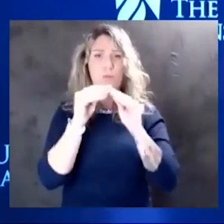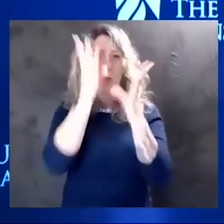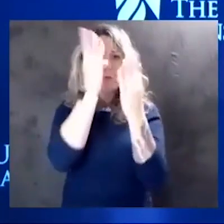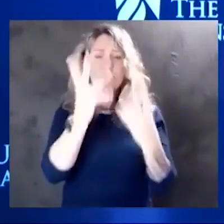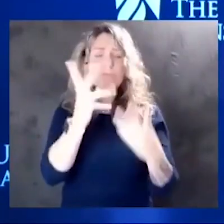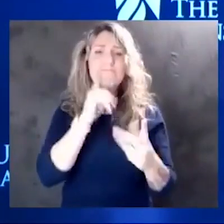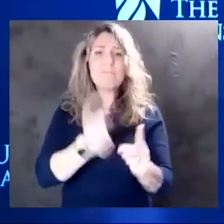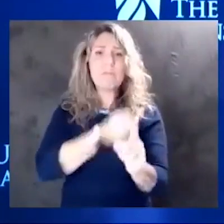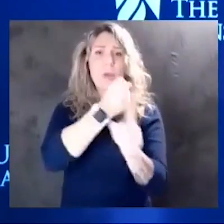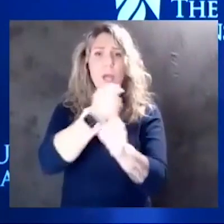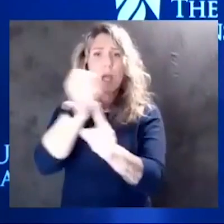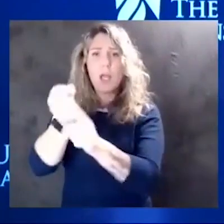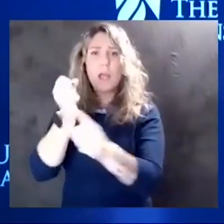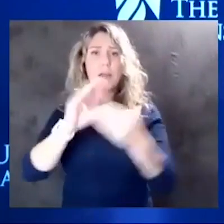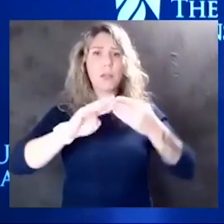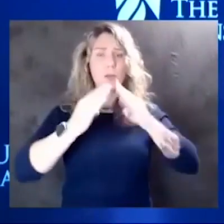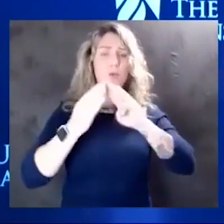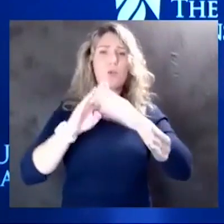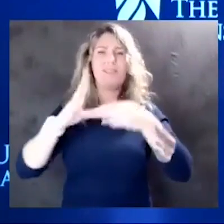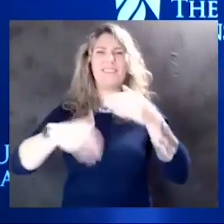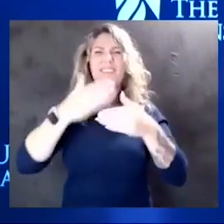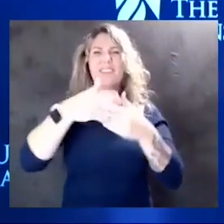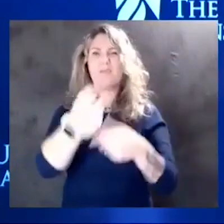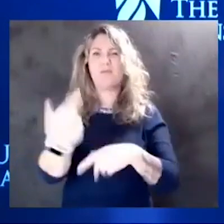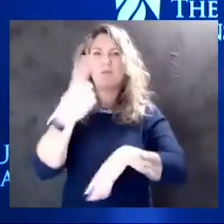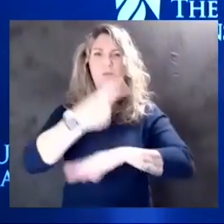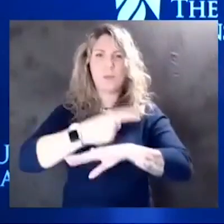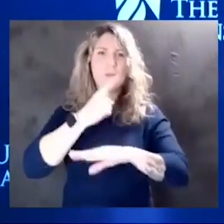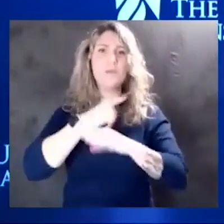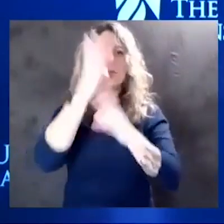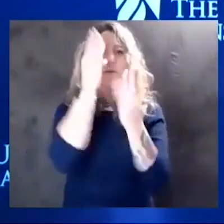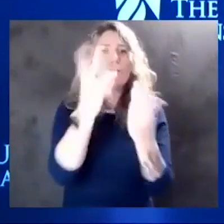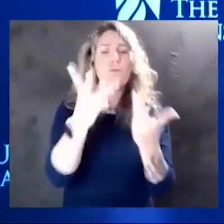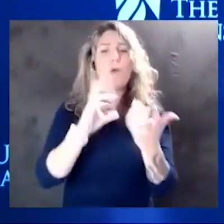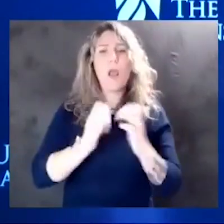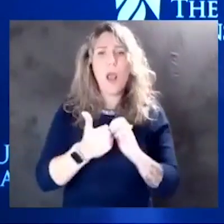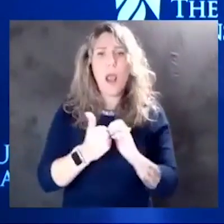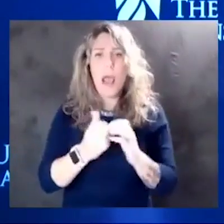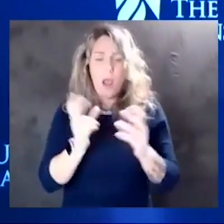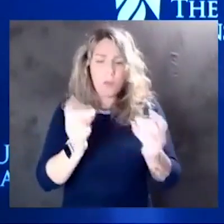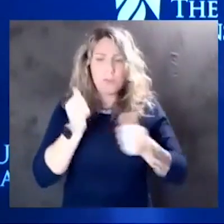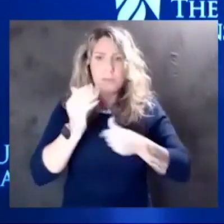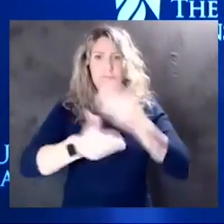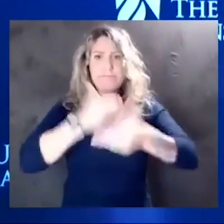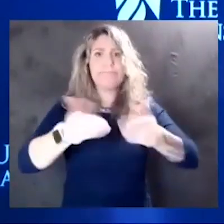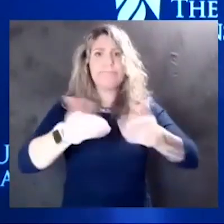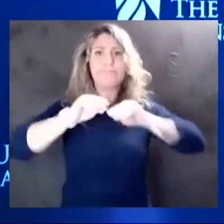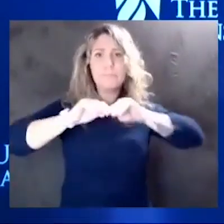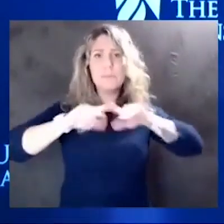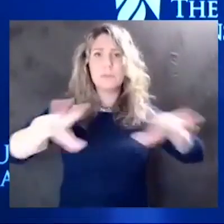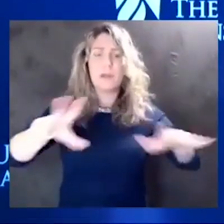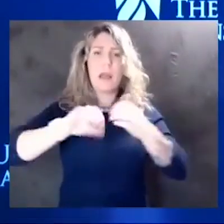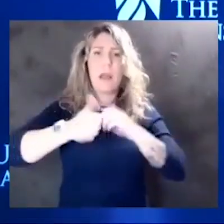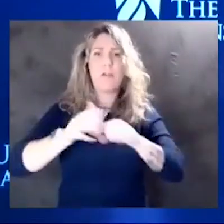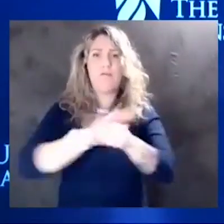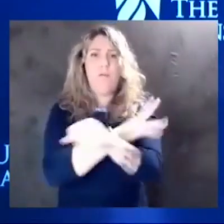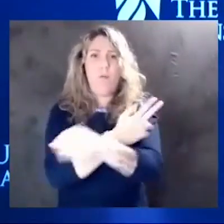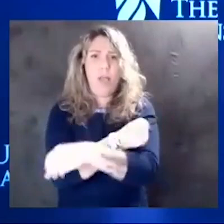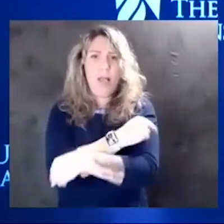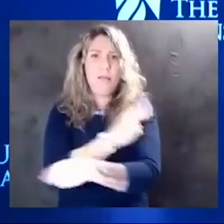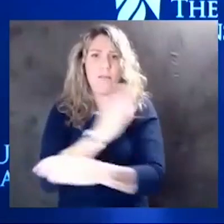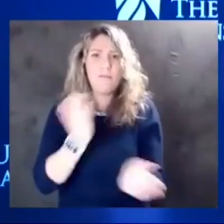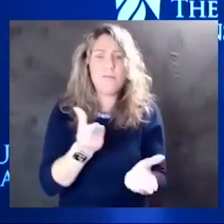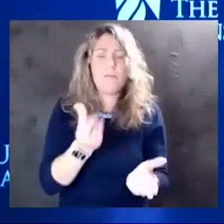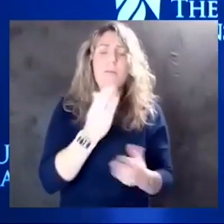community in the next couple of days. We've got some information about how rapidly it's grown, how full hospitals are, and how this